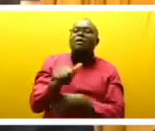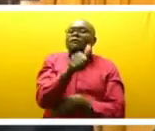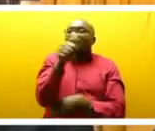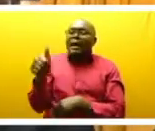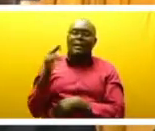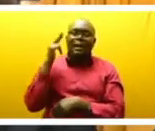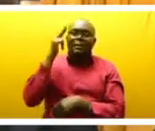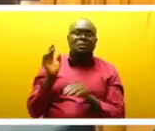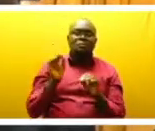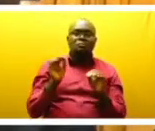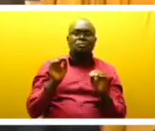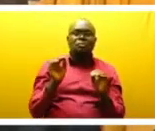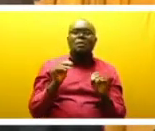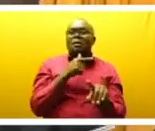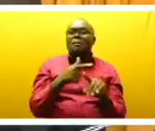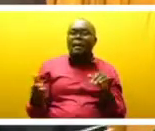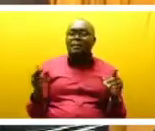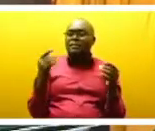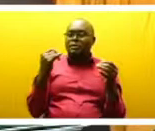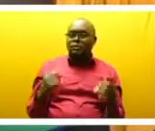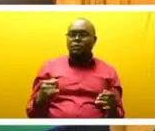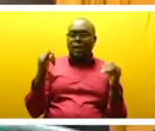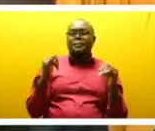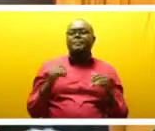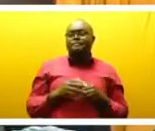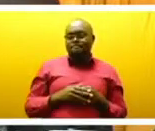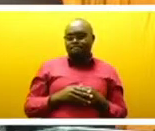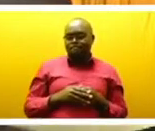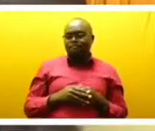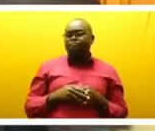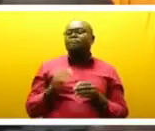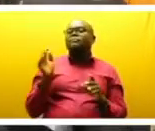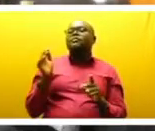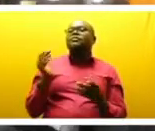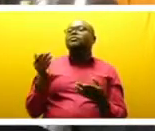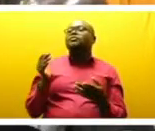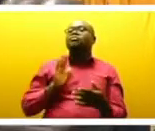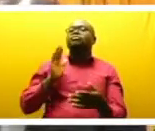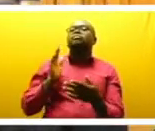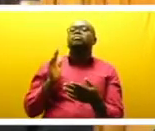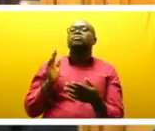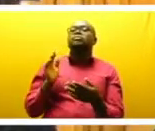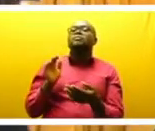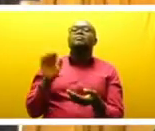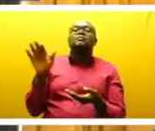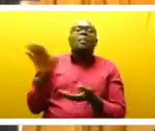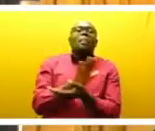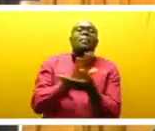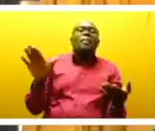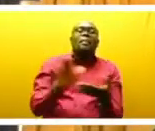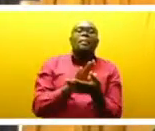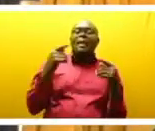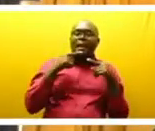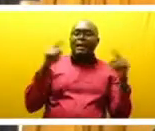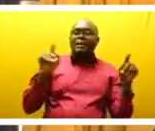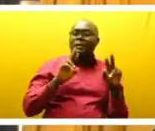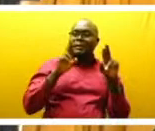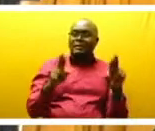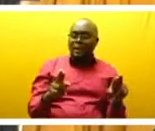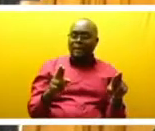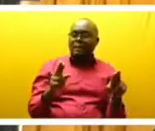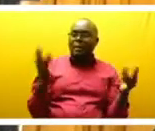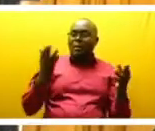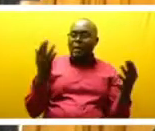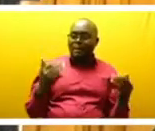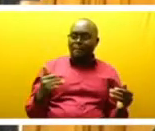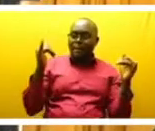reason, but to try to interfere with the declaration of results and thereby